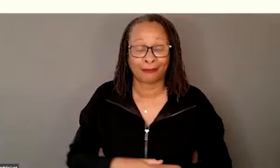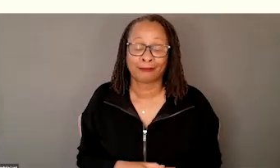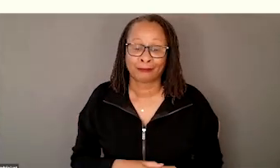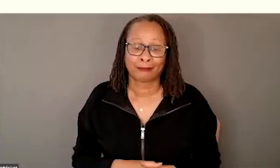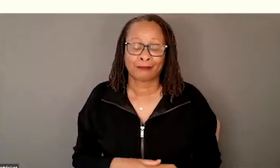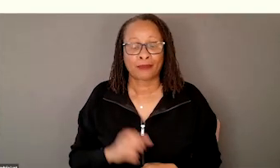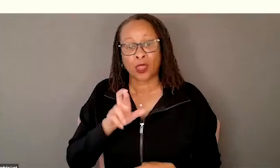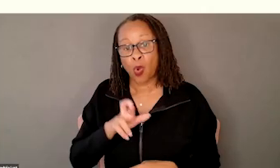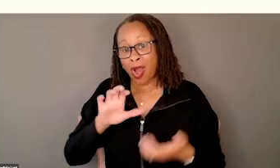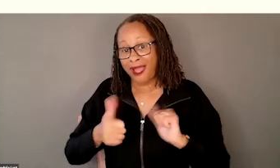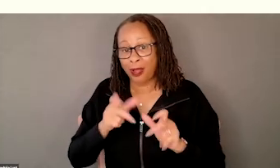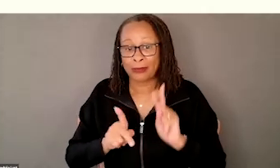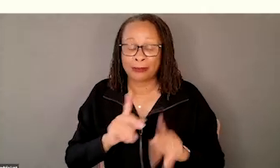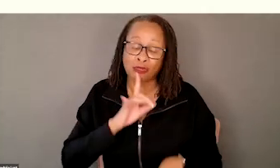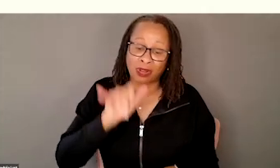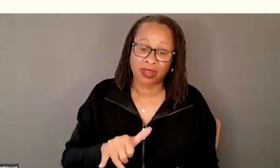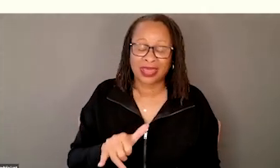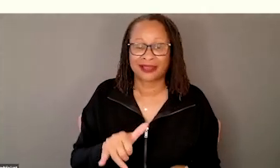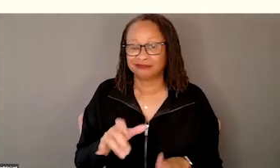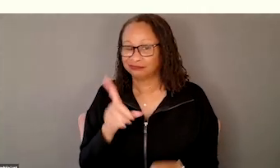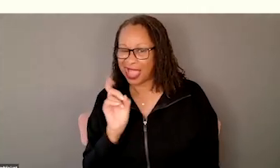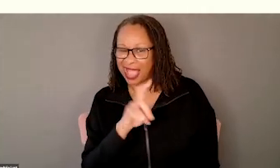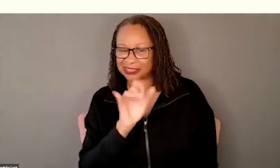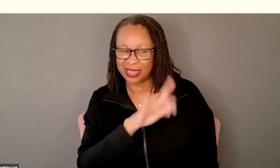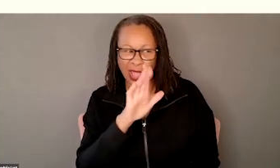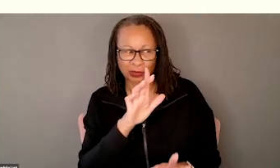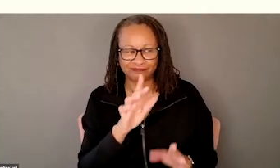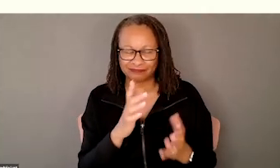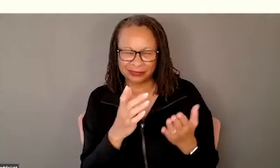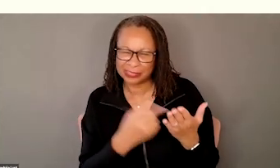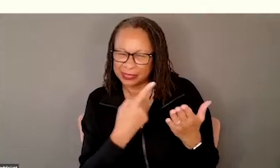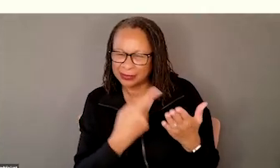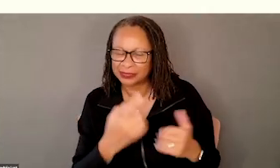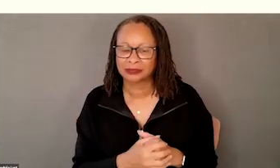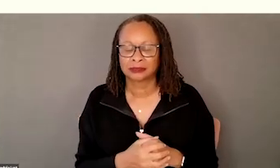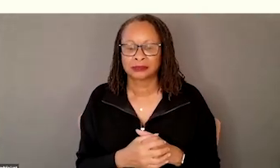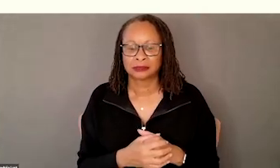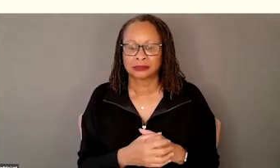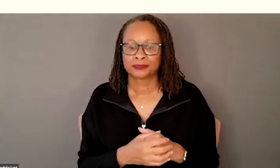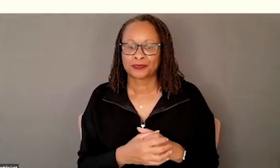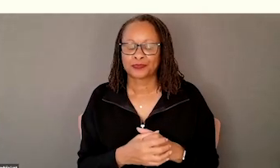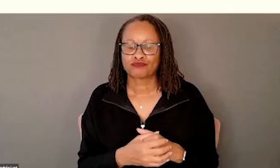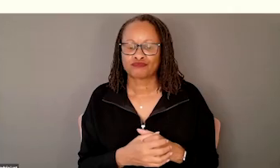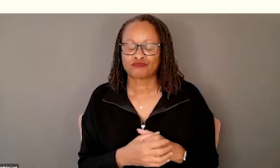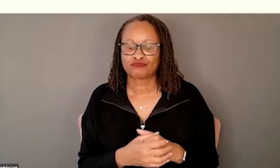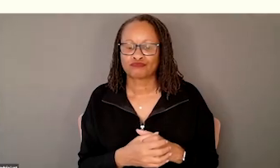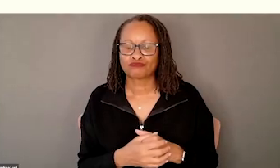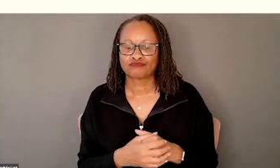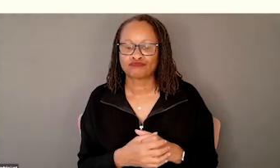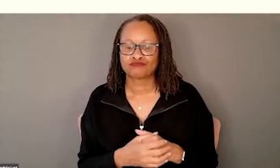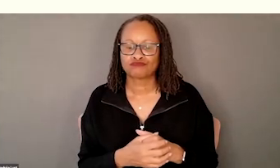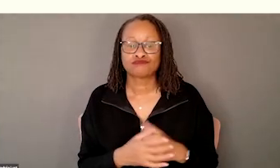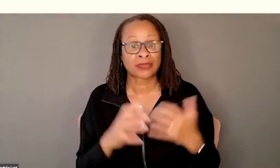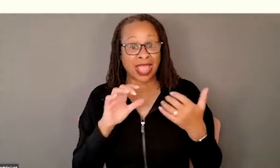the way people really ask this question sometimes is, um, how is an audience member going